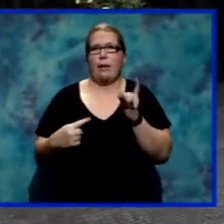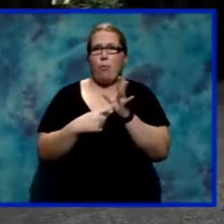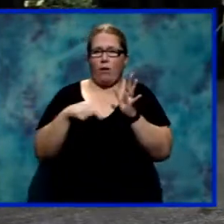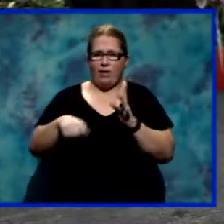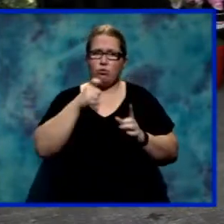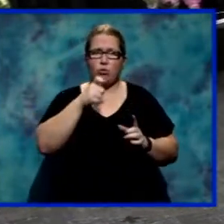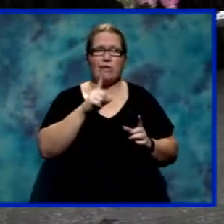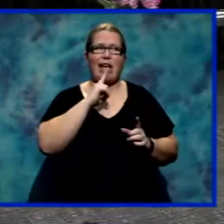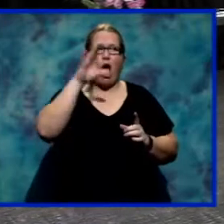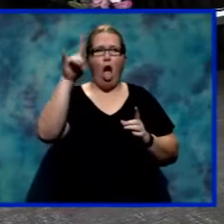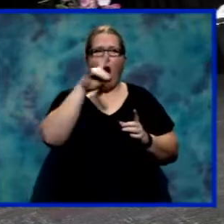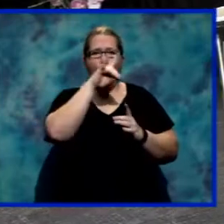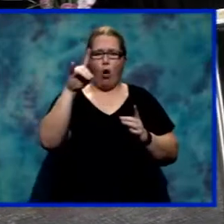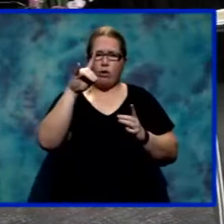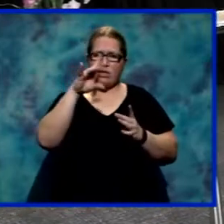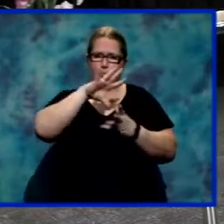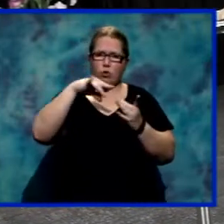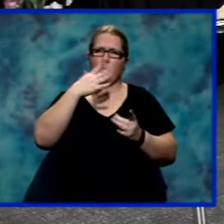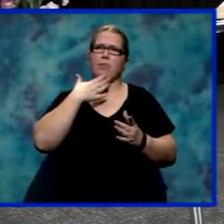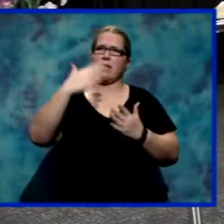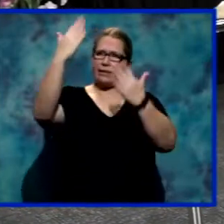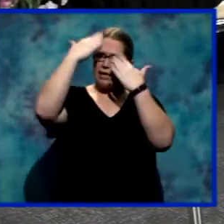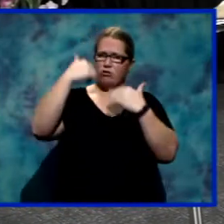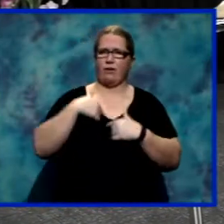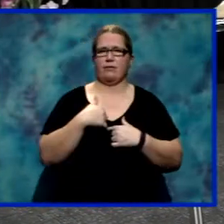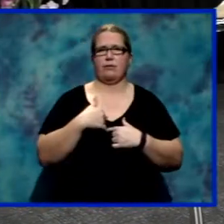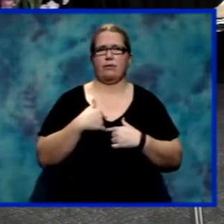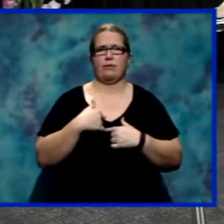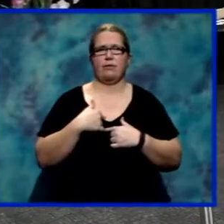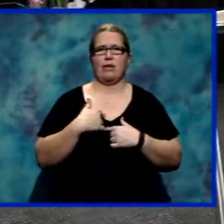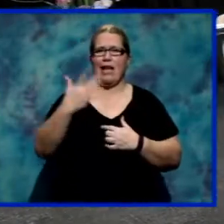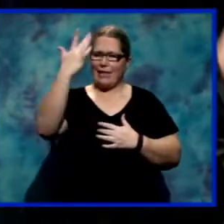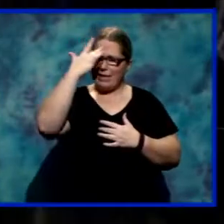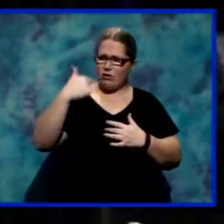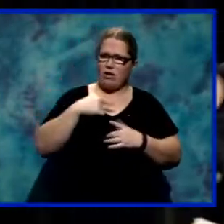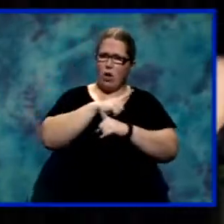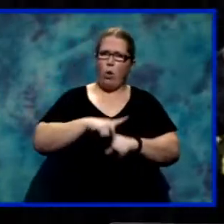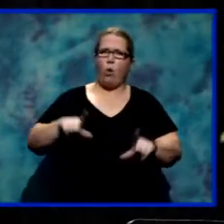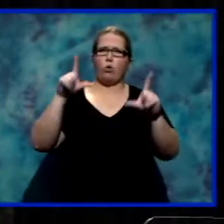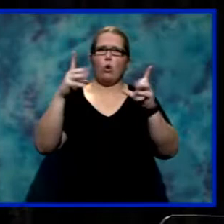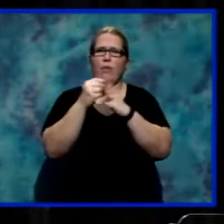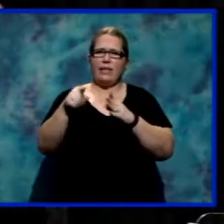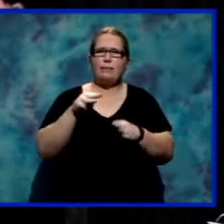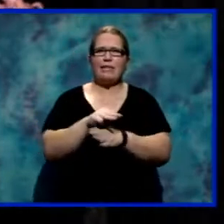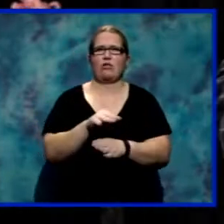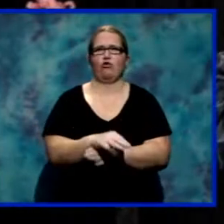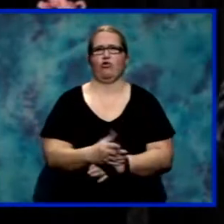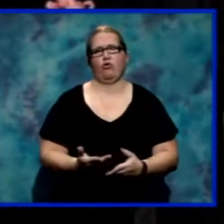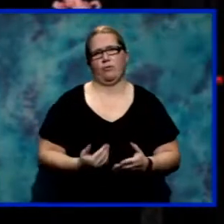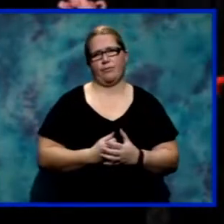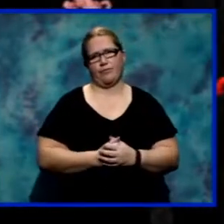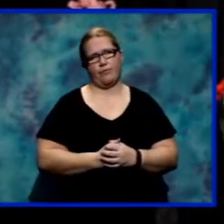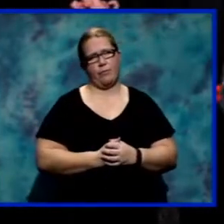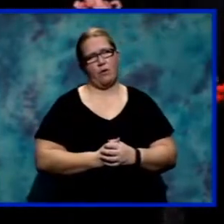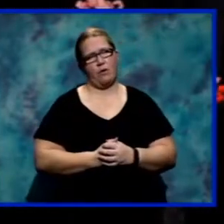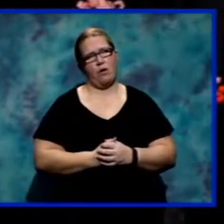except say, Holy Spirit, please touch us. Touch us, Lord, with this message.